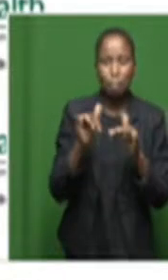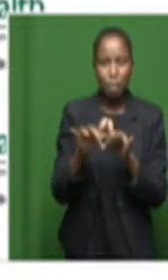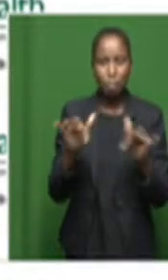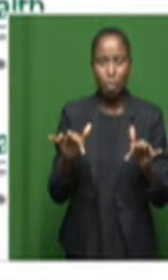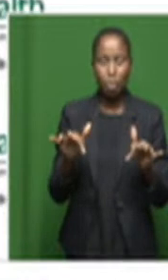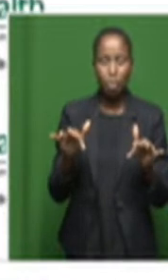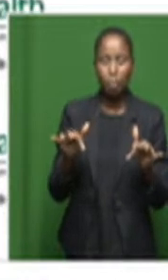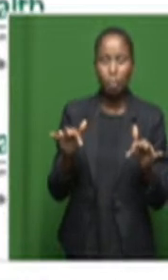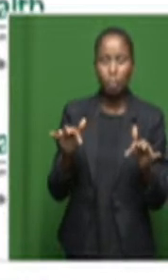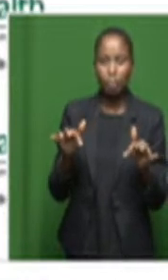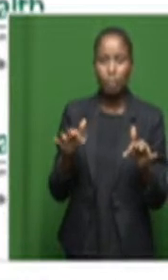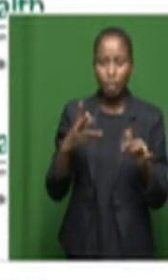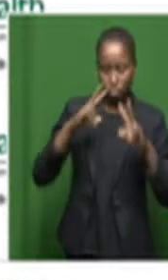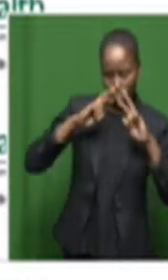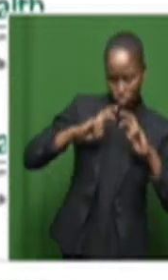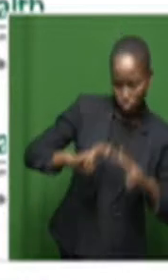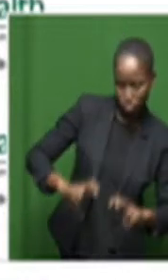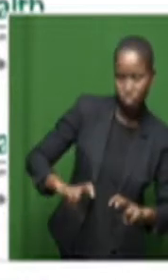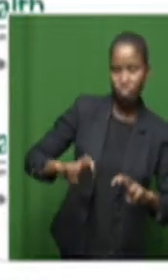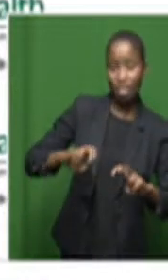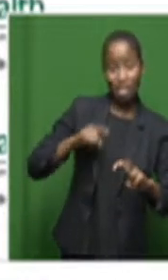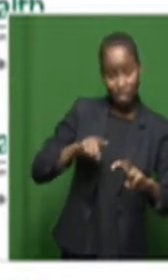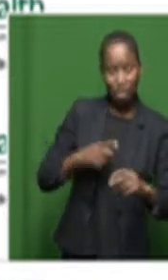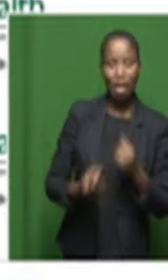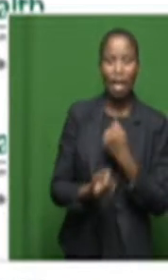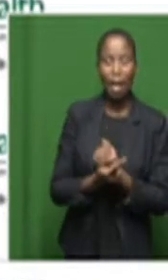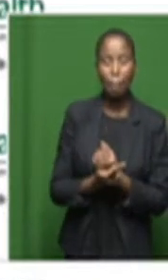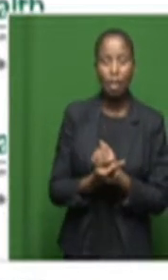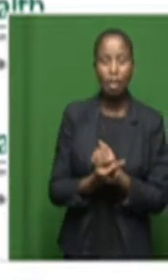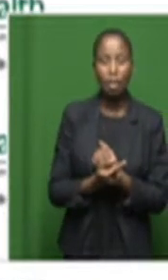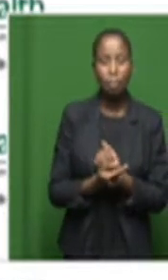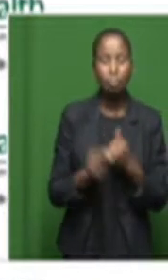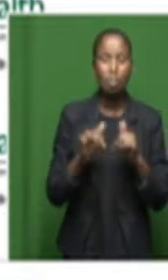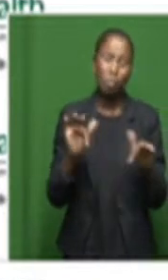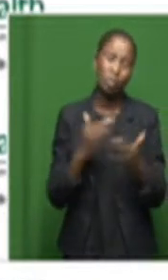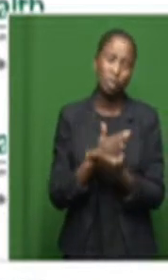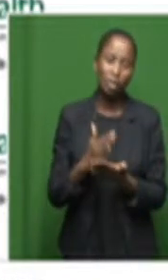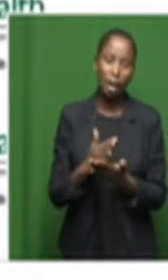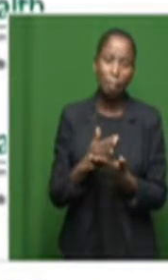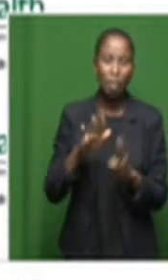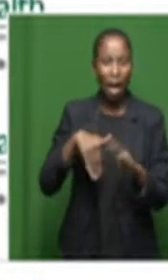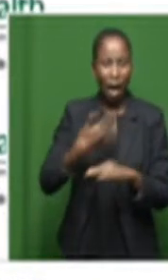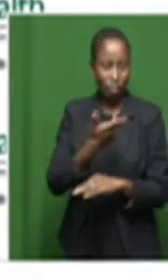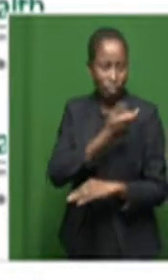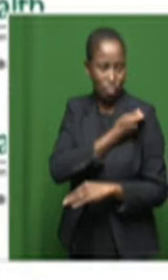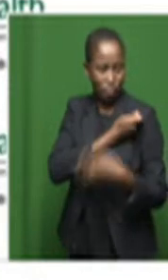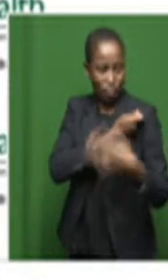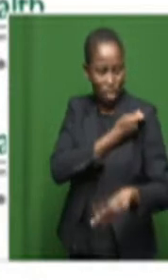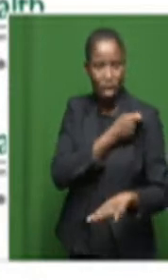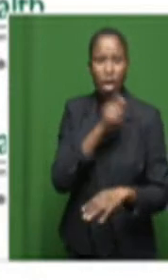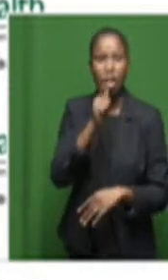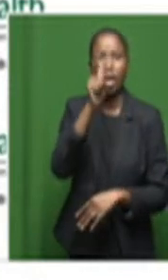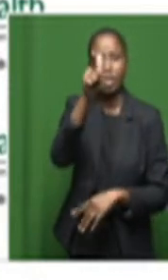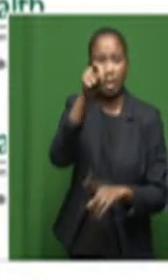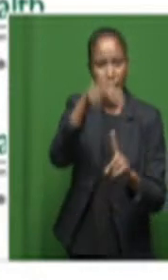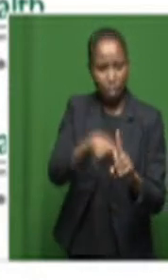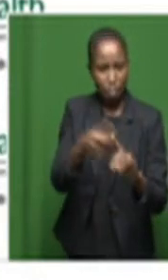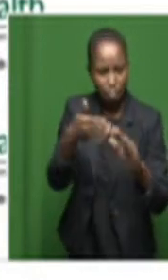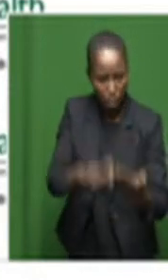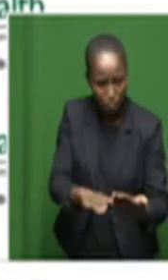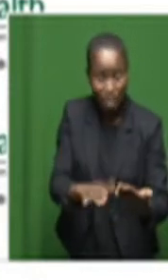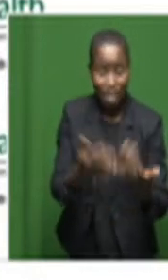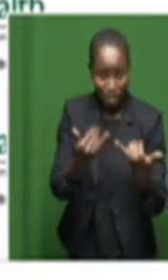been investigated, which happened very near to after vaccination, have been found to be